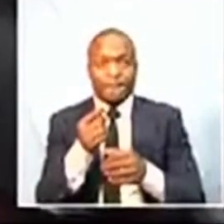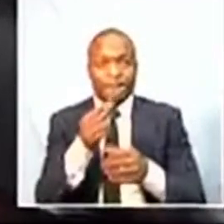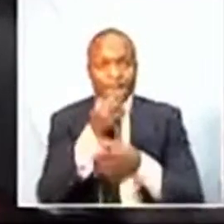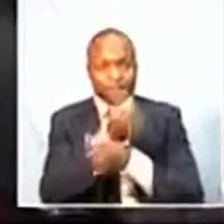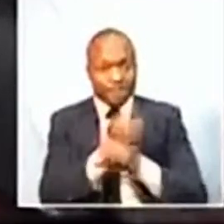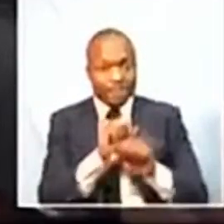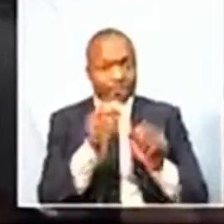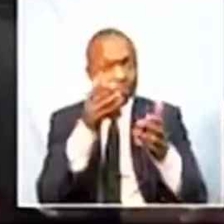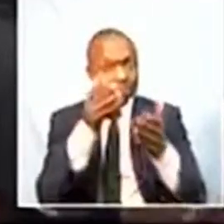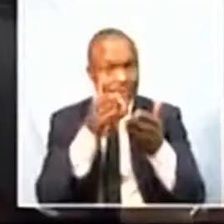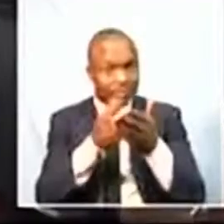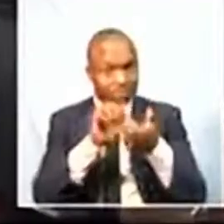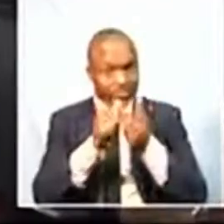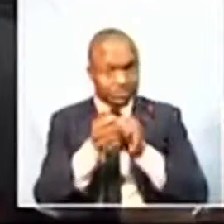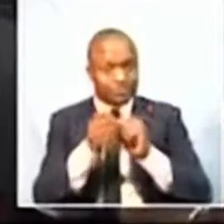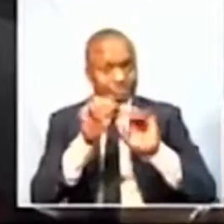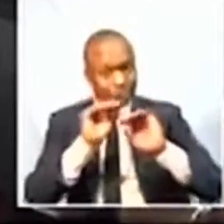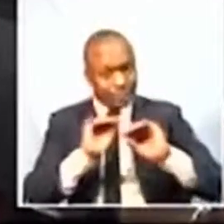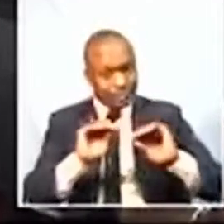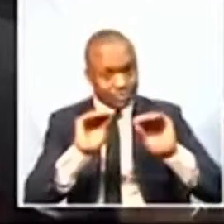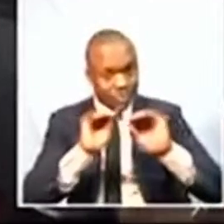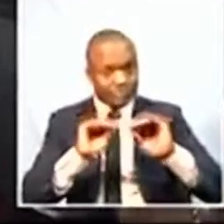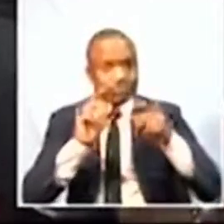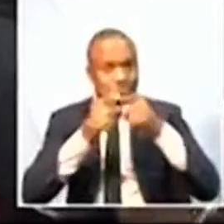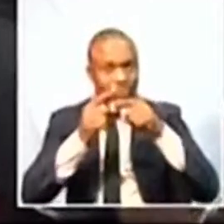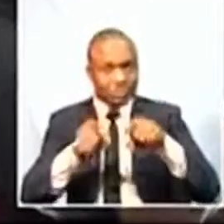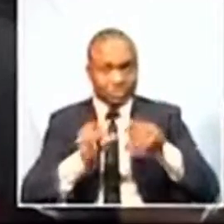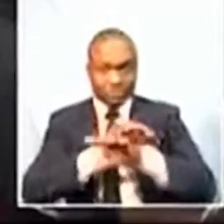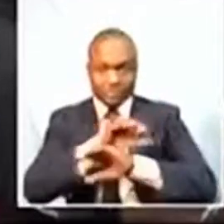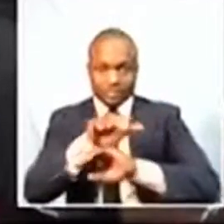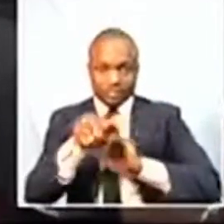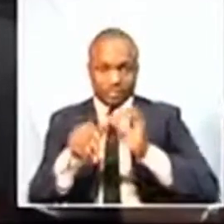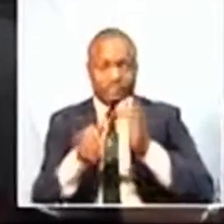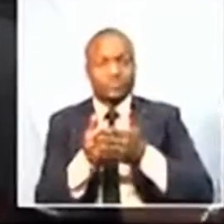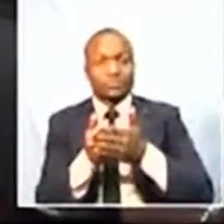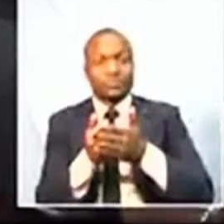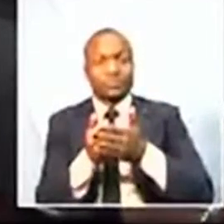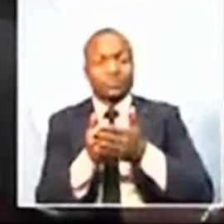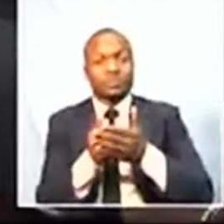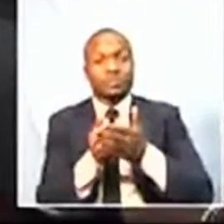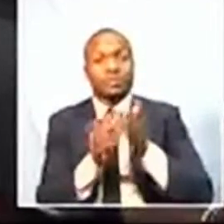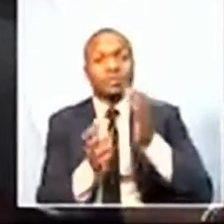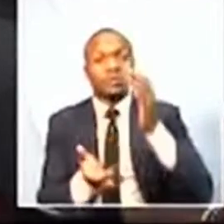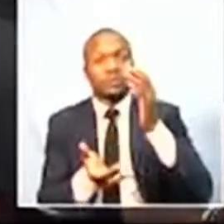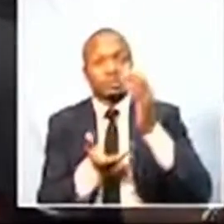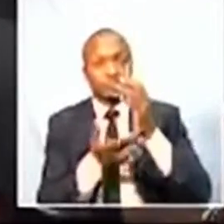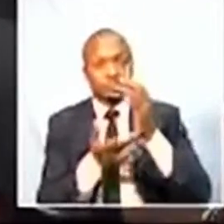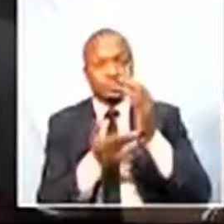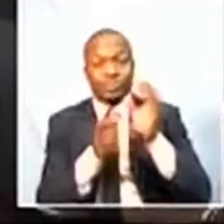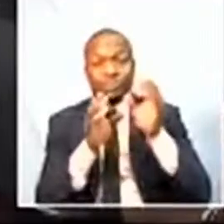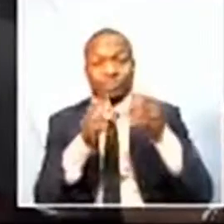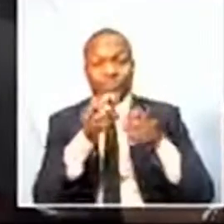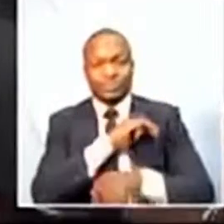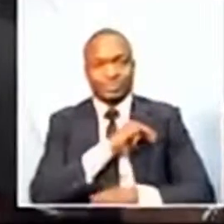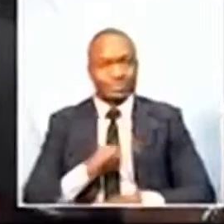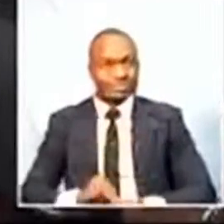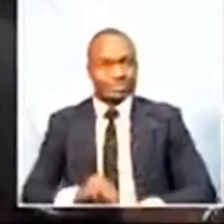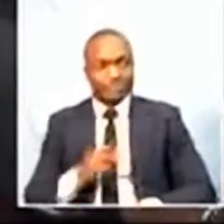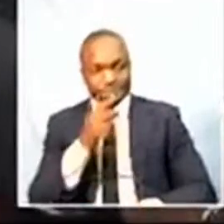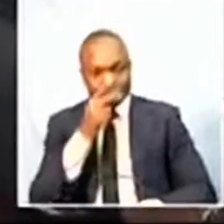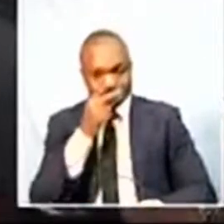address this anomaly, orientation was conducted for all the technical appraisal committee members. Refer to Appendix